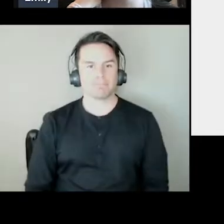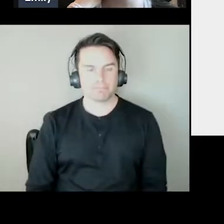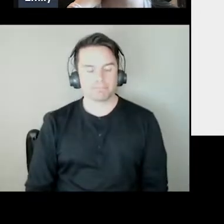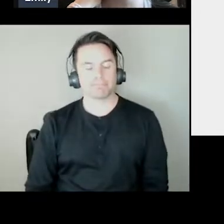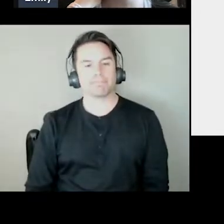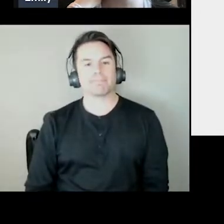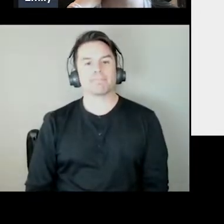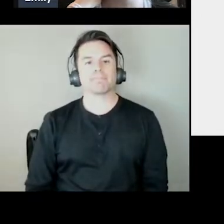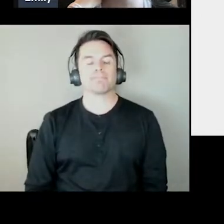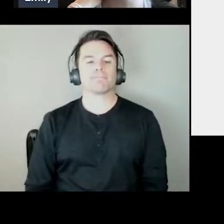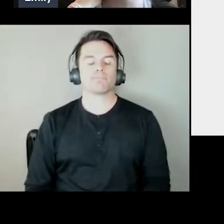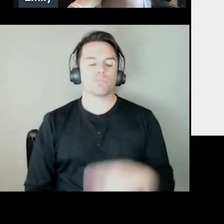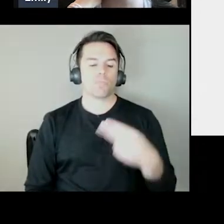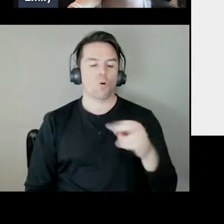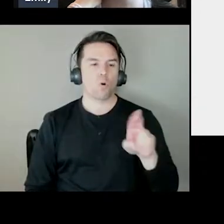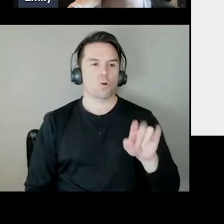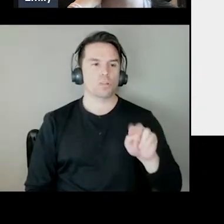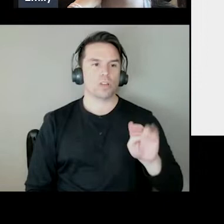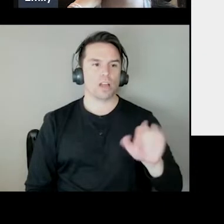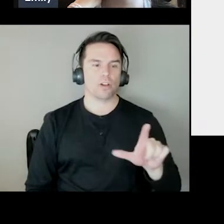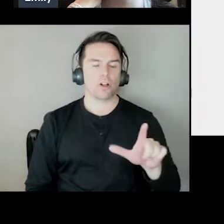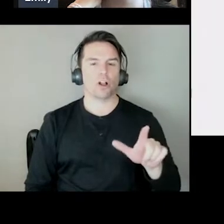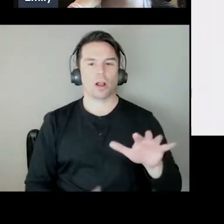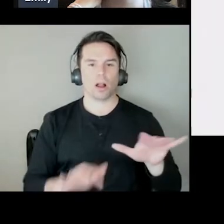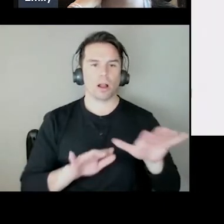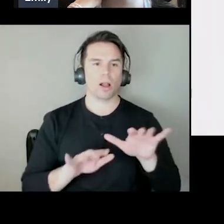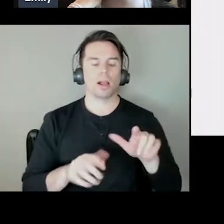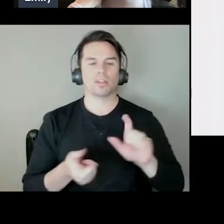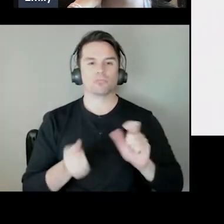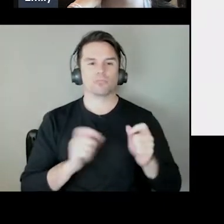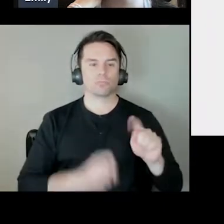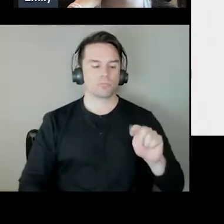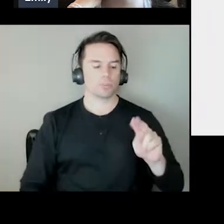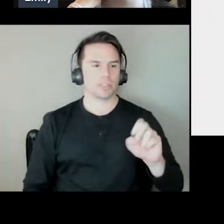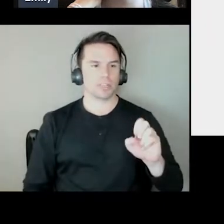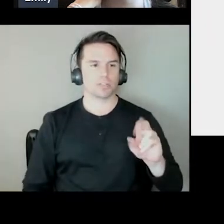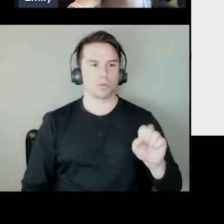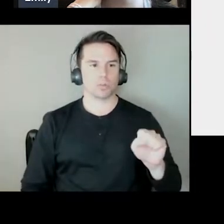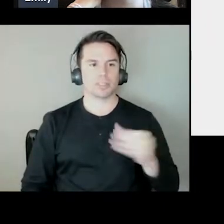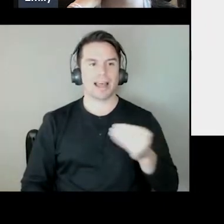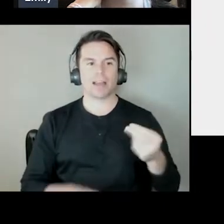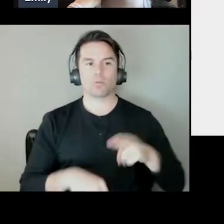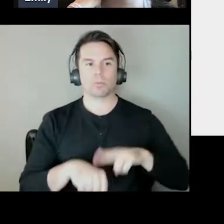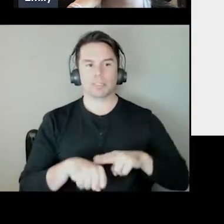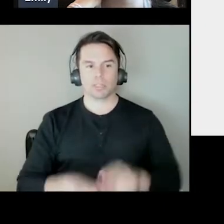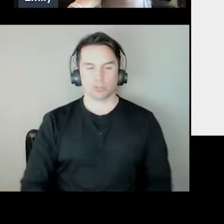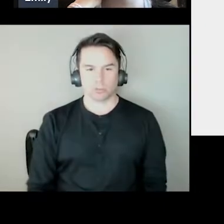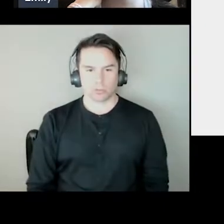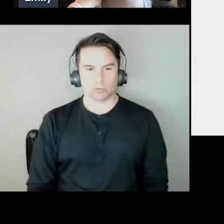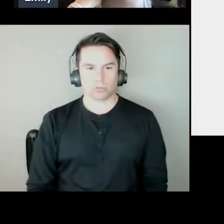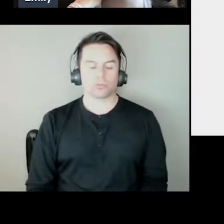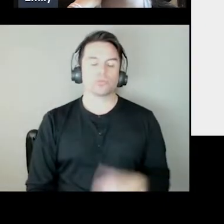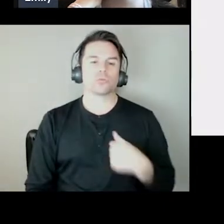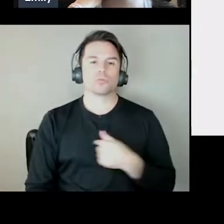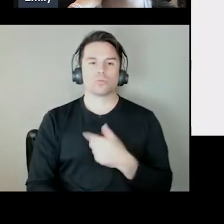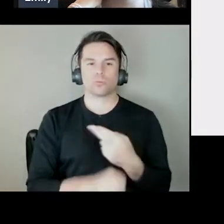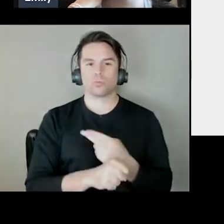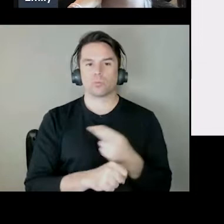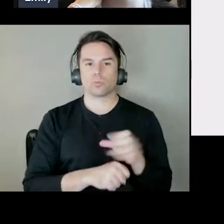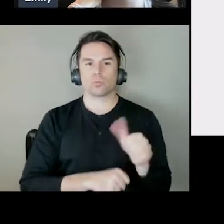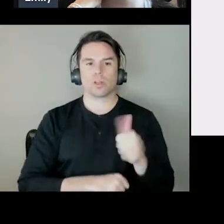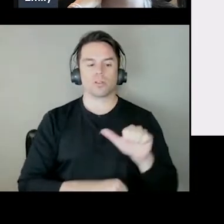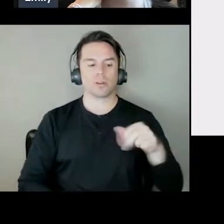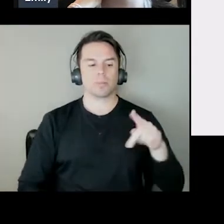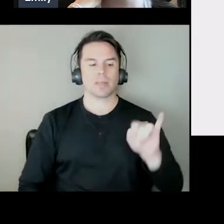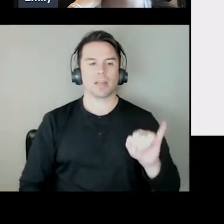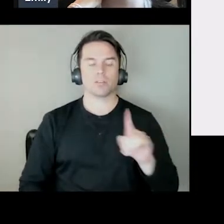flip, converting into tensors, and normalization. And finally, we use data loader APIs to really load these images